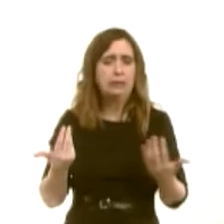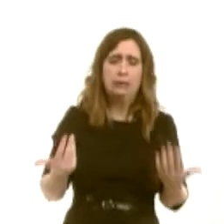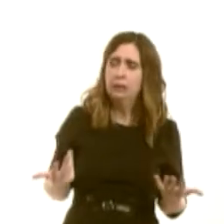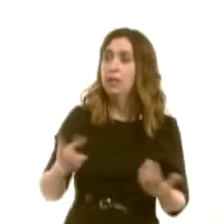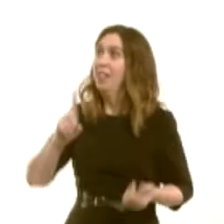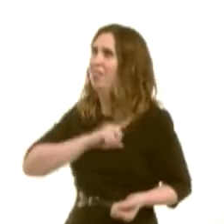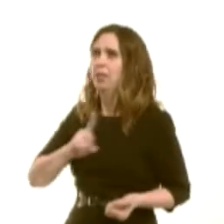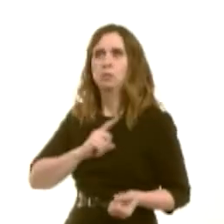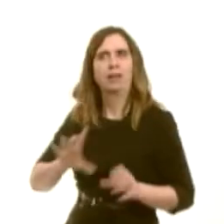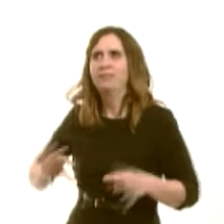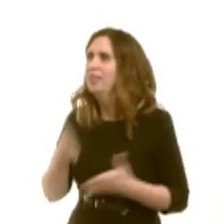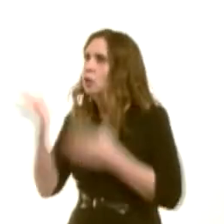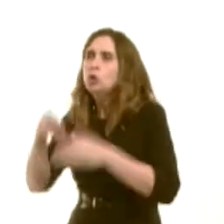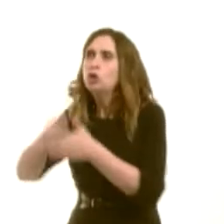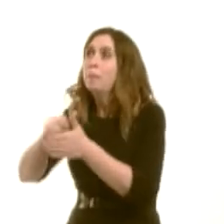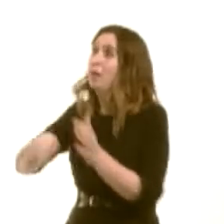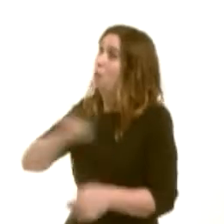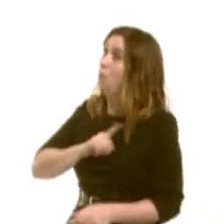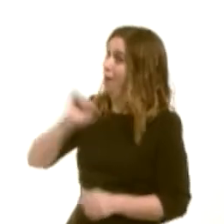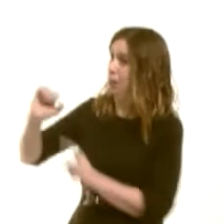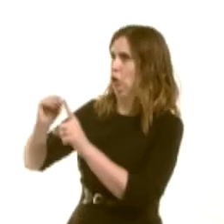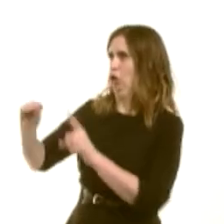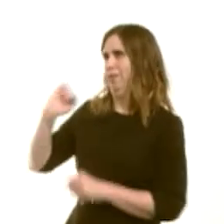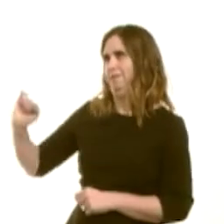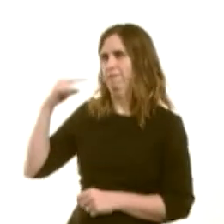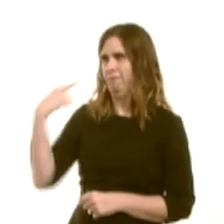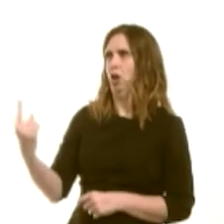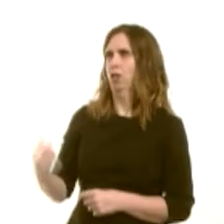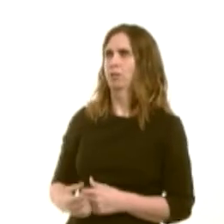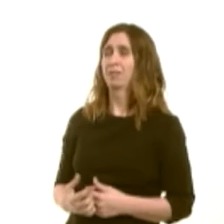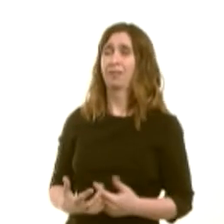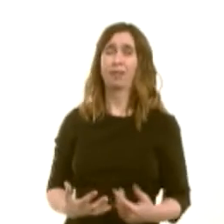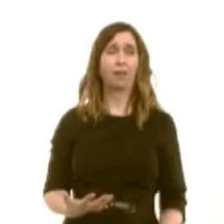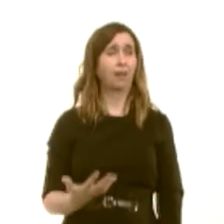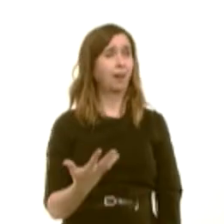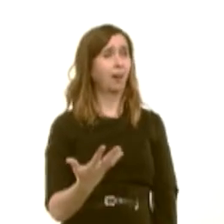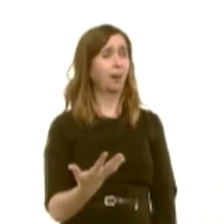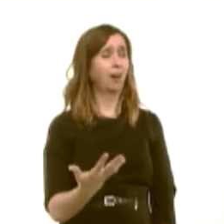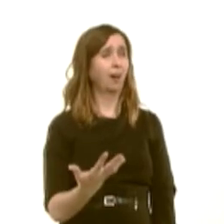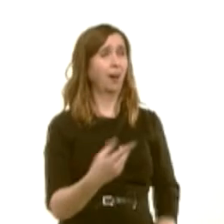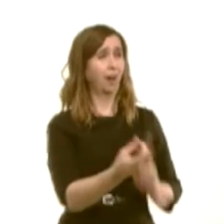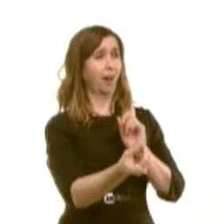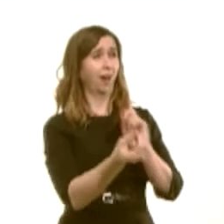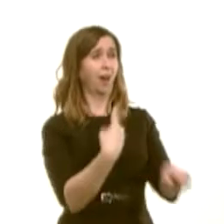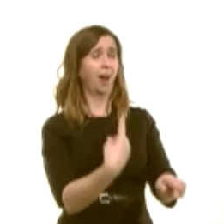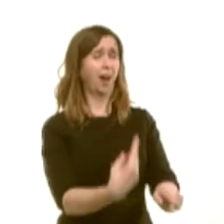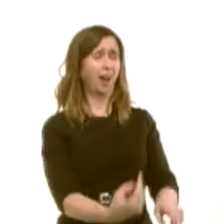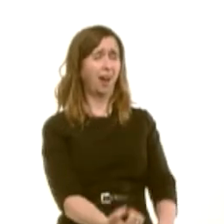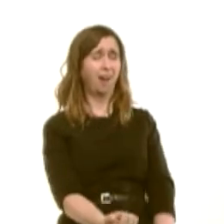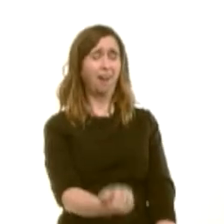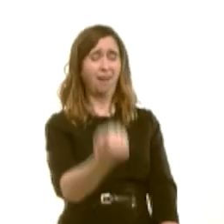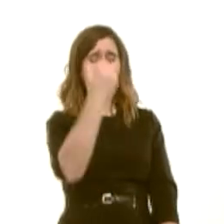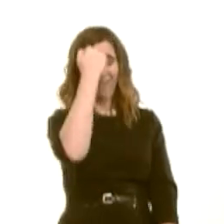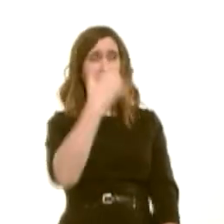haven't got customers, because of the inaction of the party opposite. What a ludicrous answer, First Minister. I